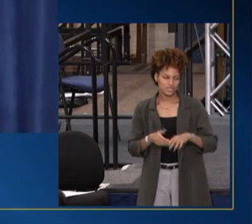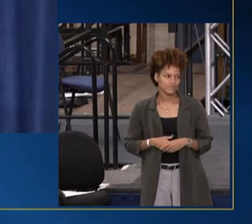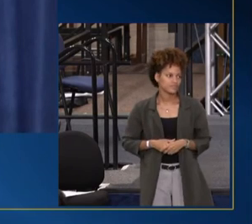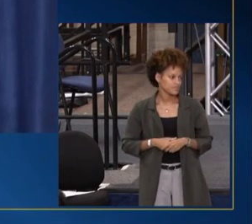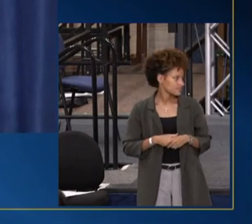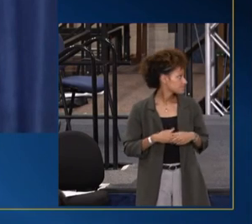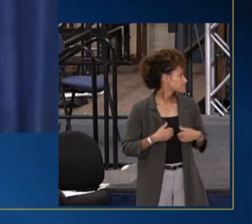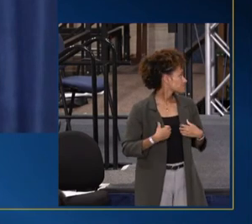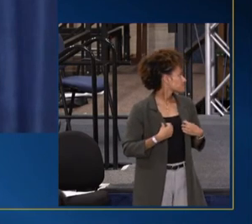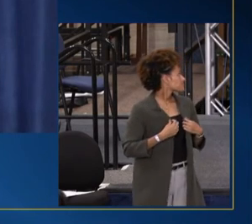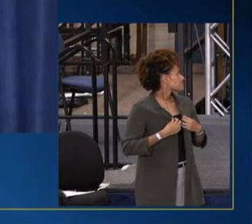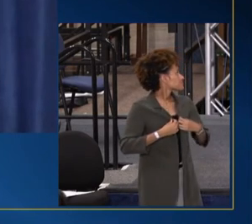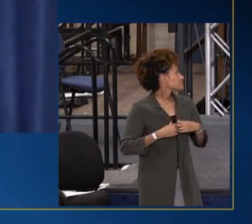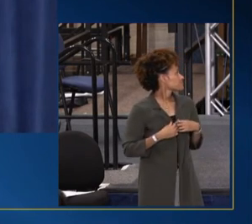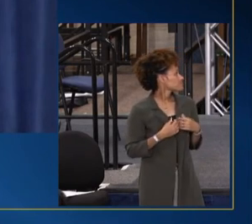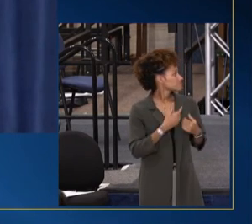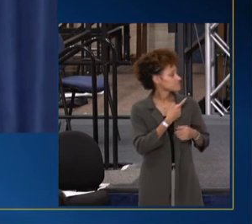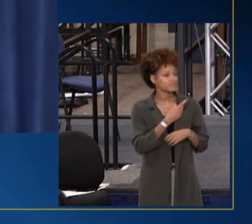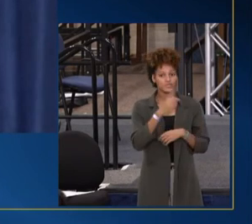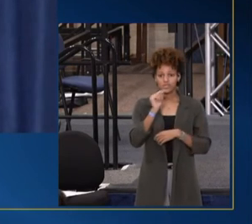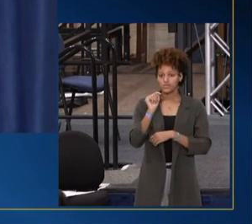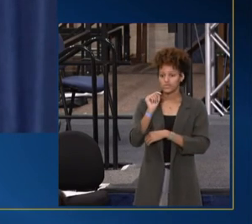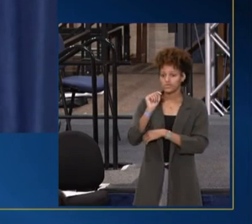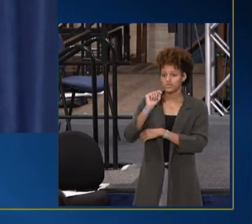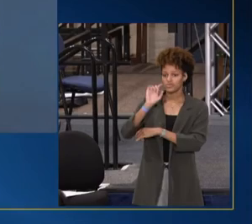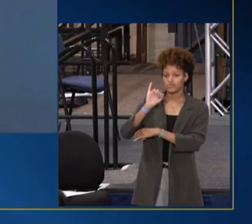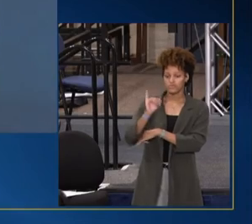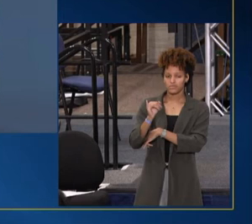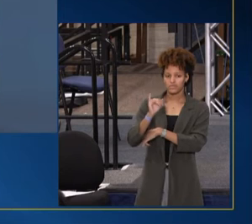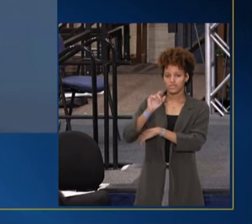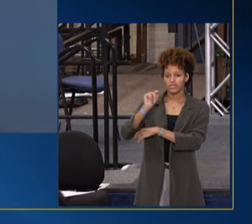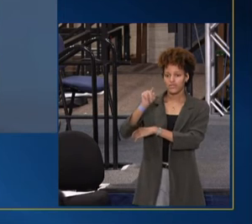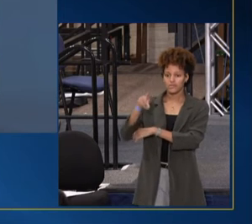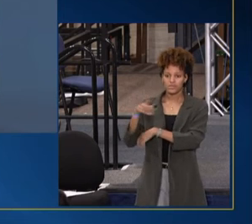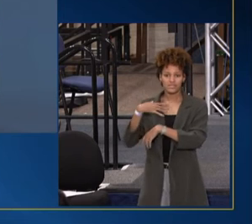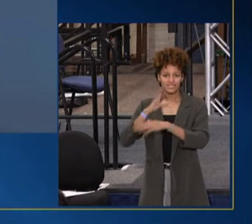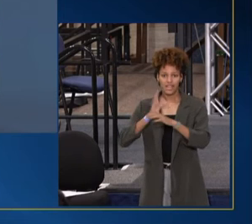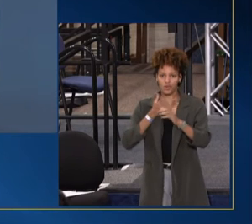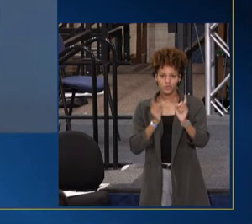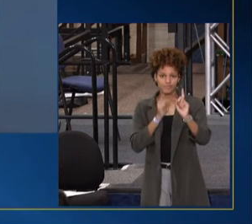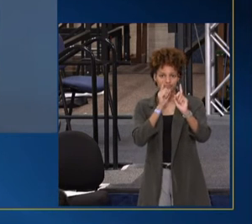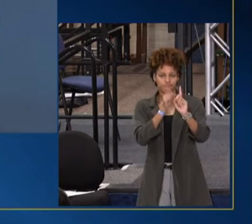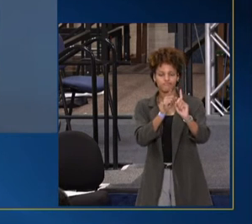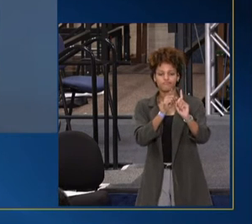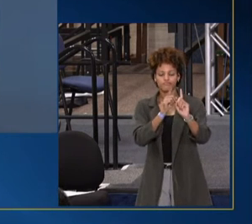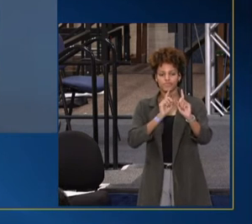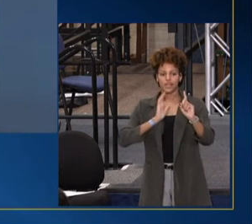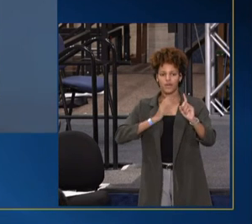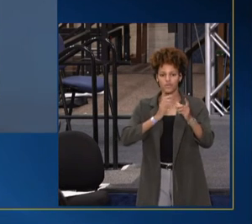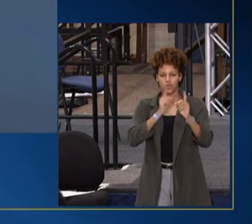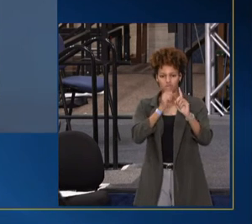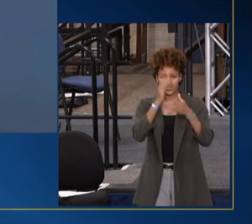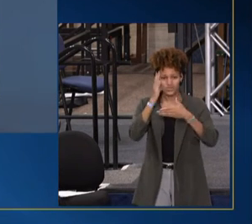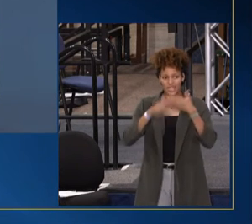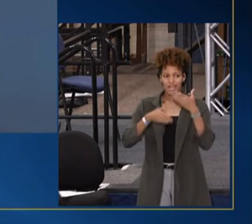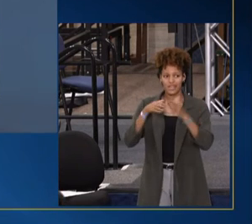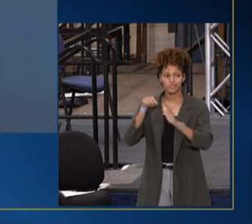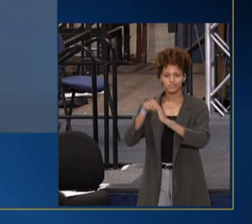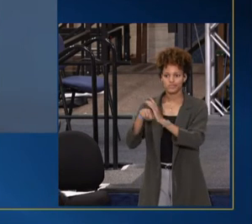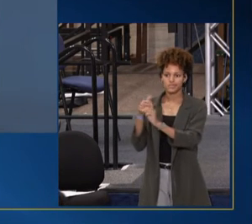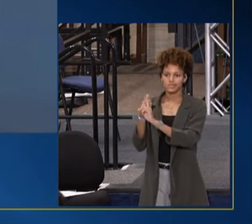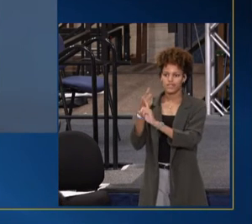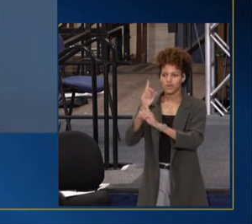Let's see. And at the Trevor Project, that is our mission. Our mission is to end suicide for LGBTQ young